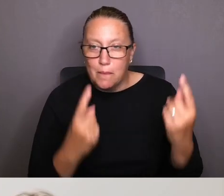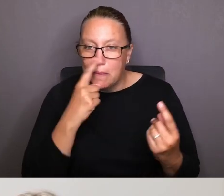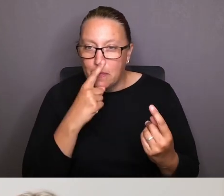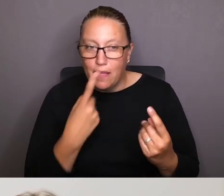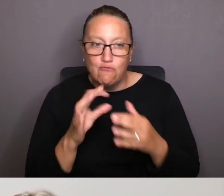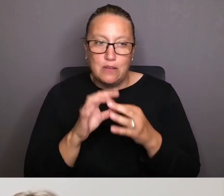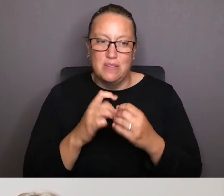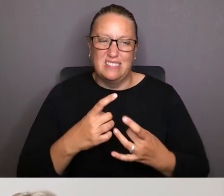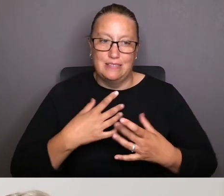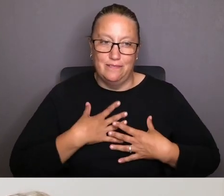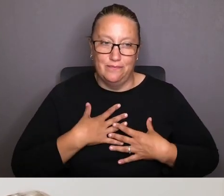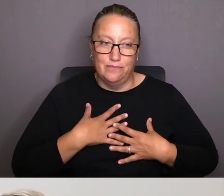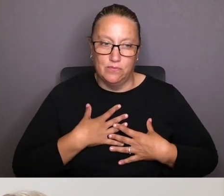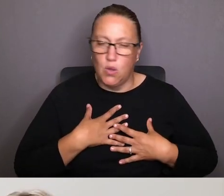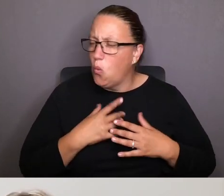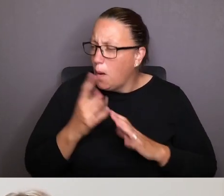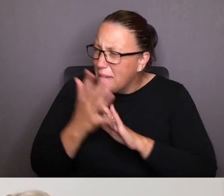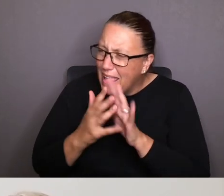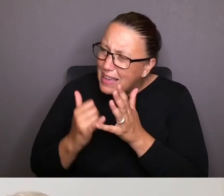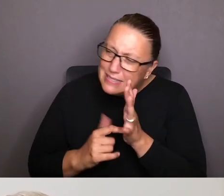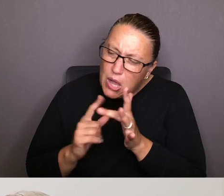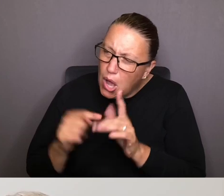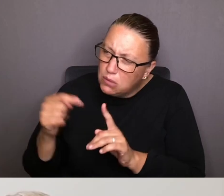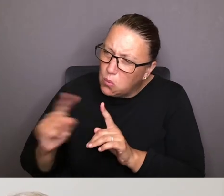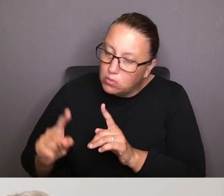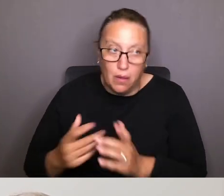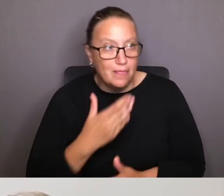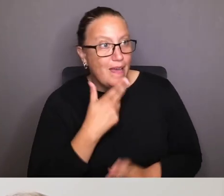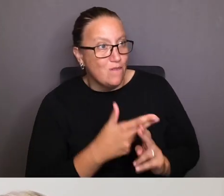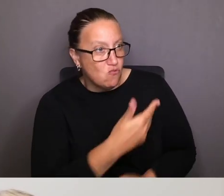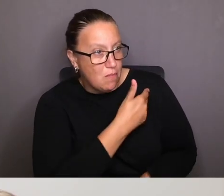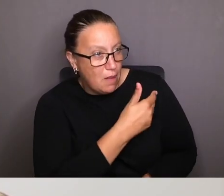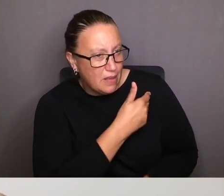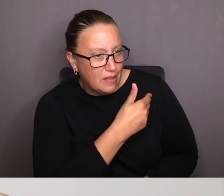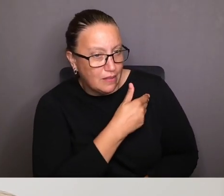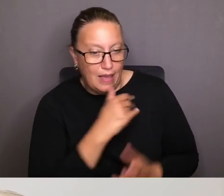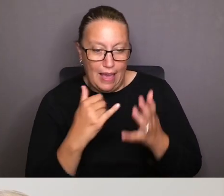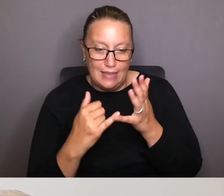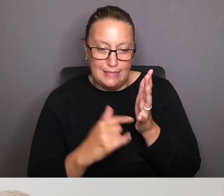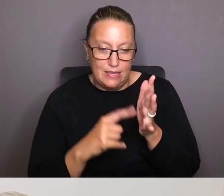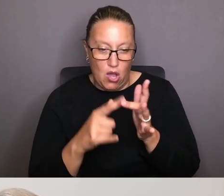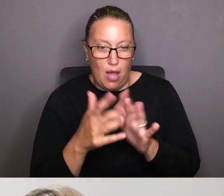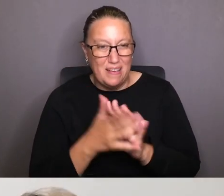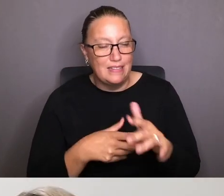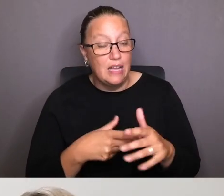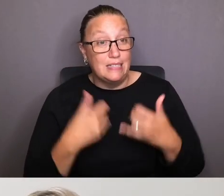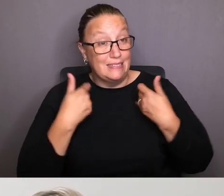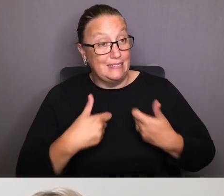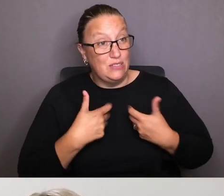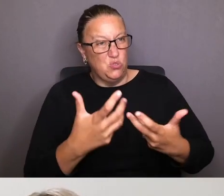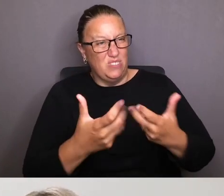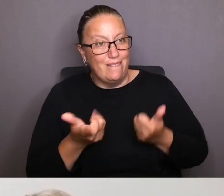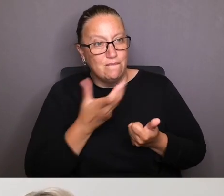about relationships with others and relationships with ourselves. And can you, sorry, Heather, yes, what's please. STI stand for? Thanks for